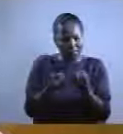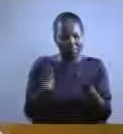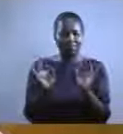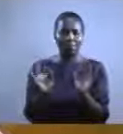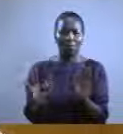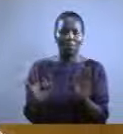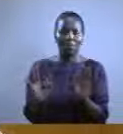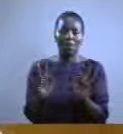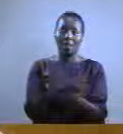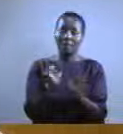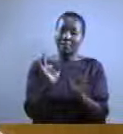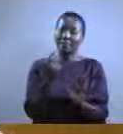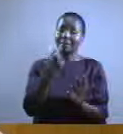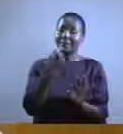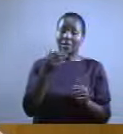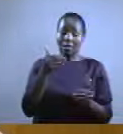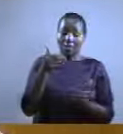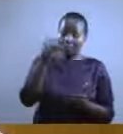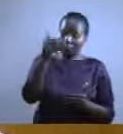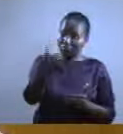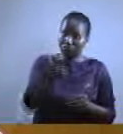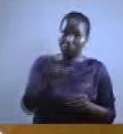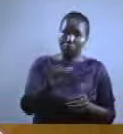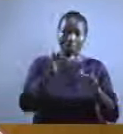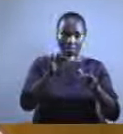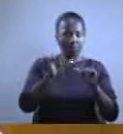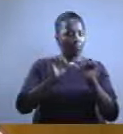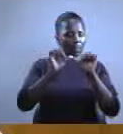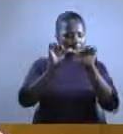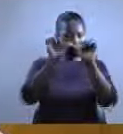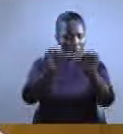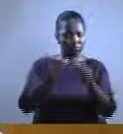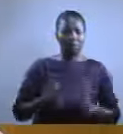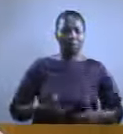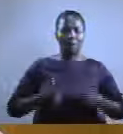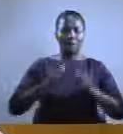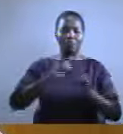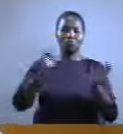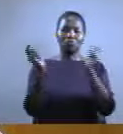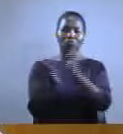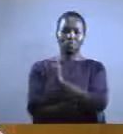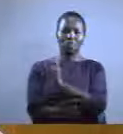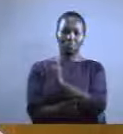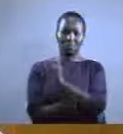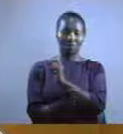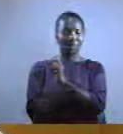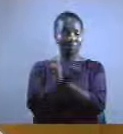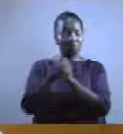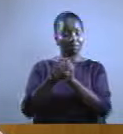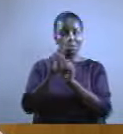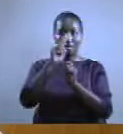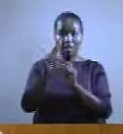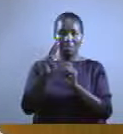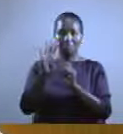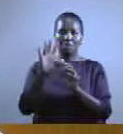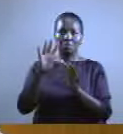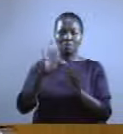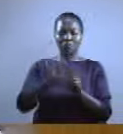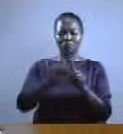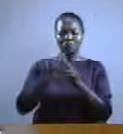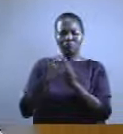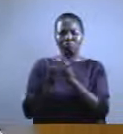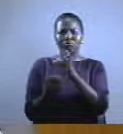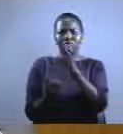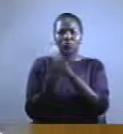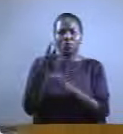the principles of long-term sustainability and fiscal consolidation to support inclusive economic growth